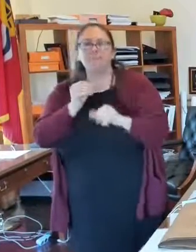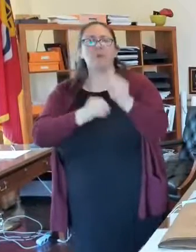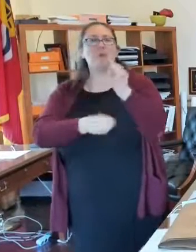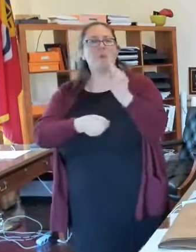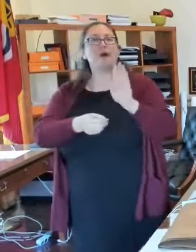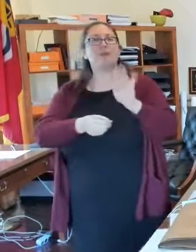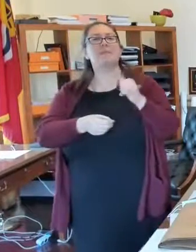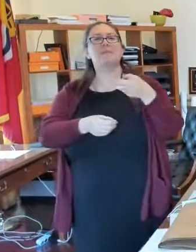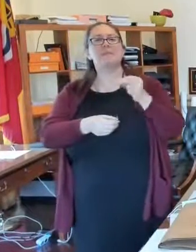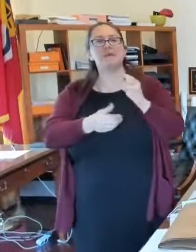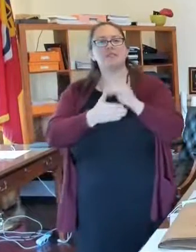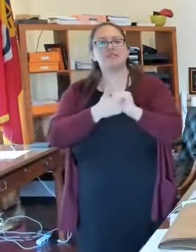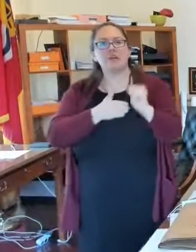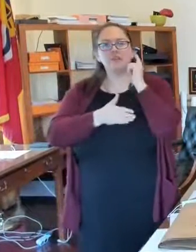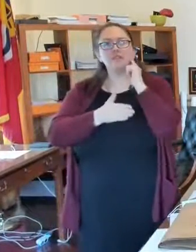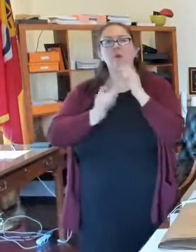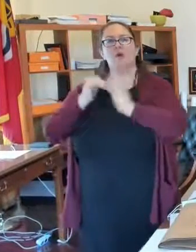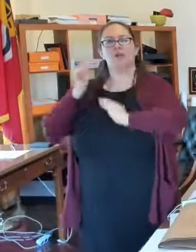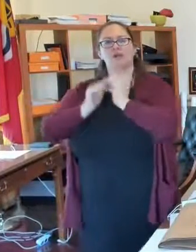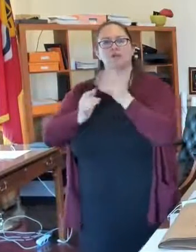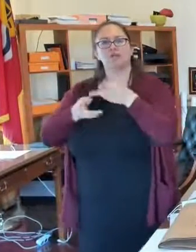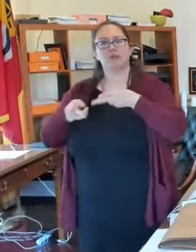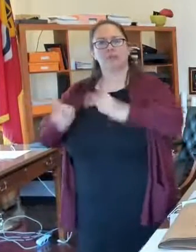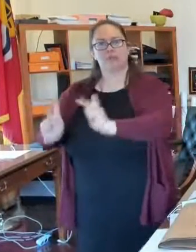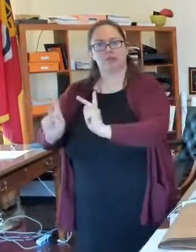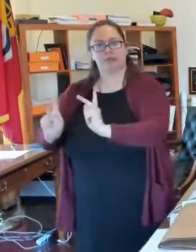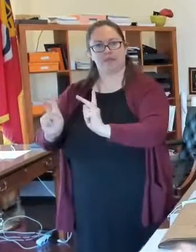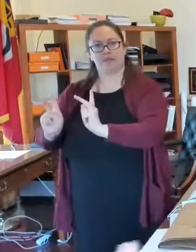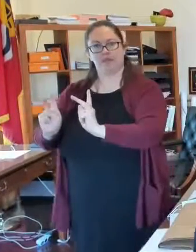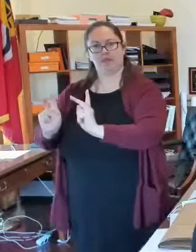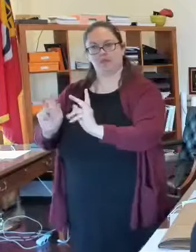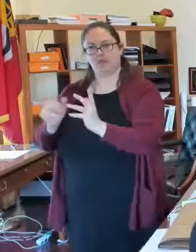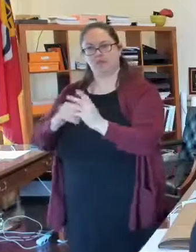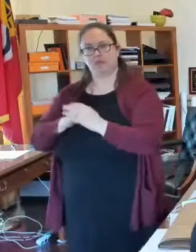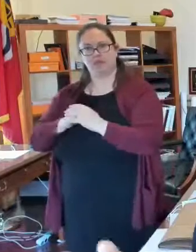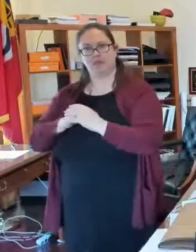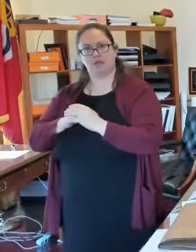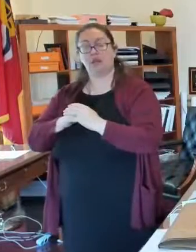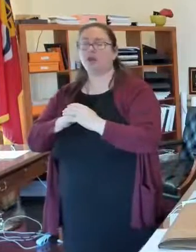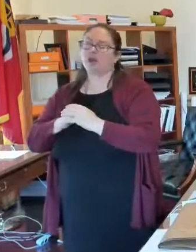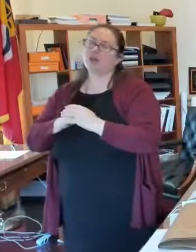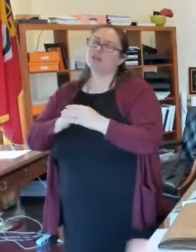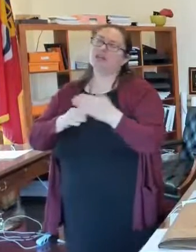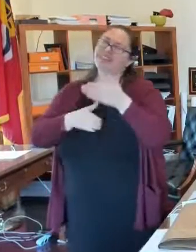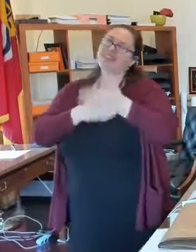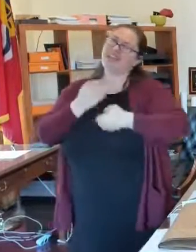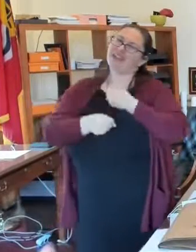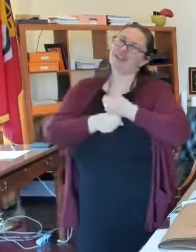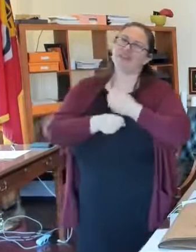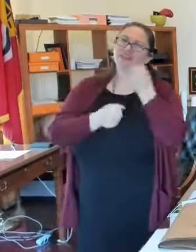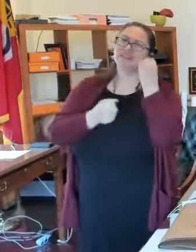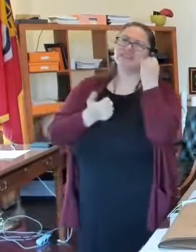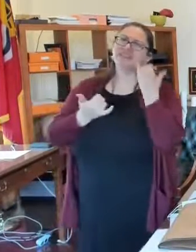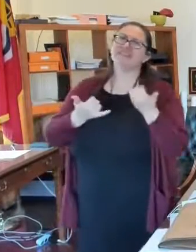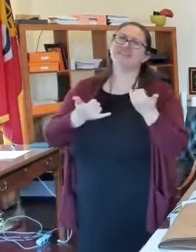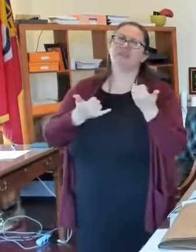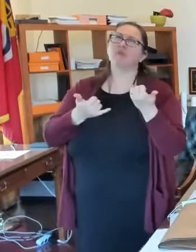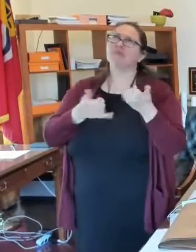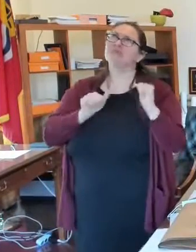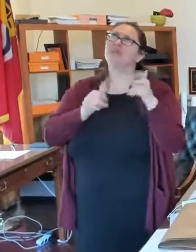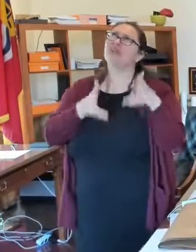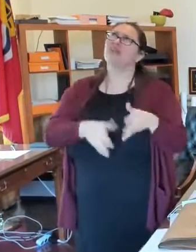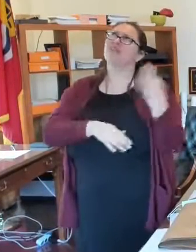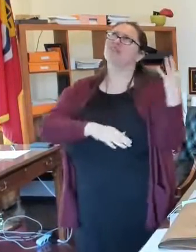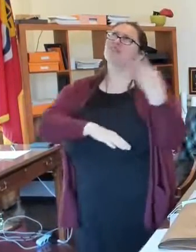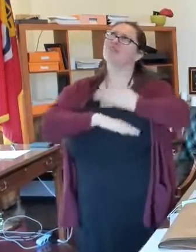in construction permits. And there'll be a little more by the end of the year. We've got another 9 days to go,